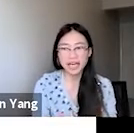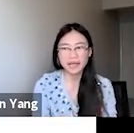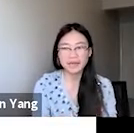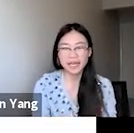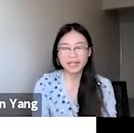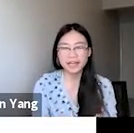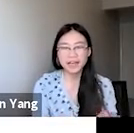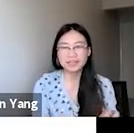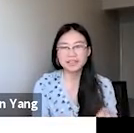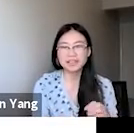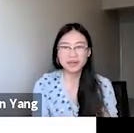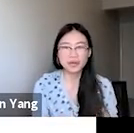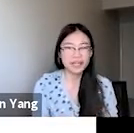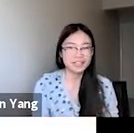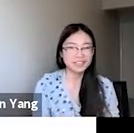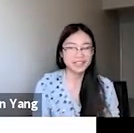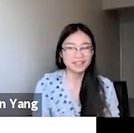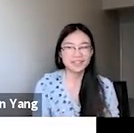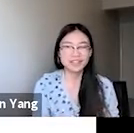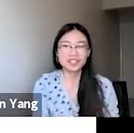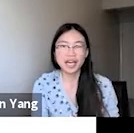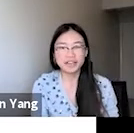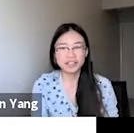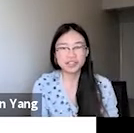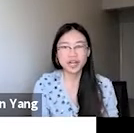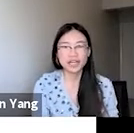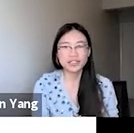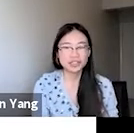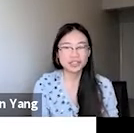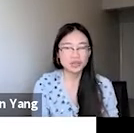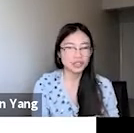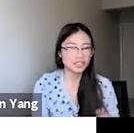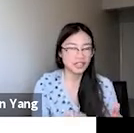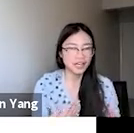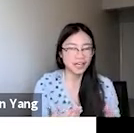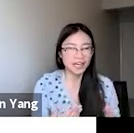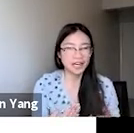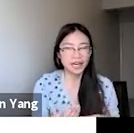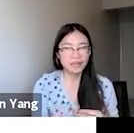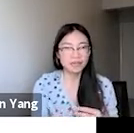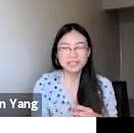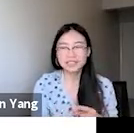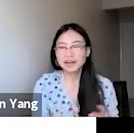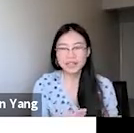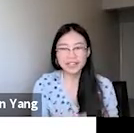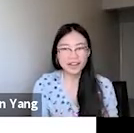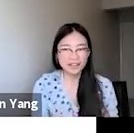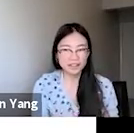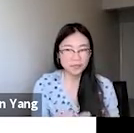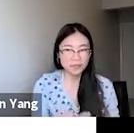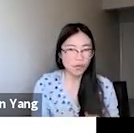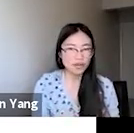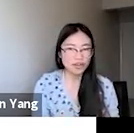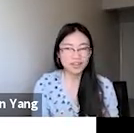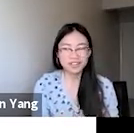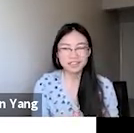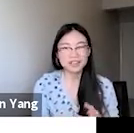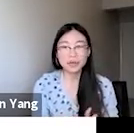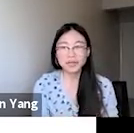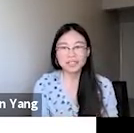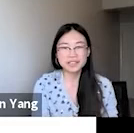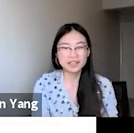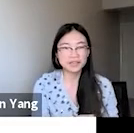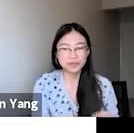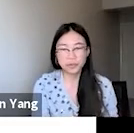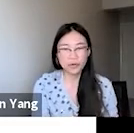certain time that there's a noise and then the child is trying to look what's going on the floor, there's